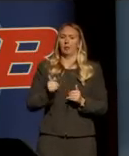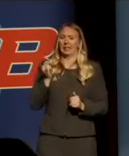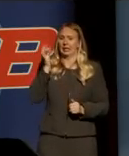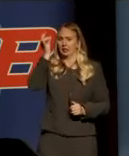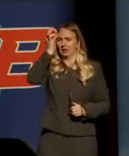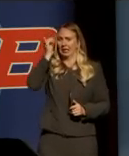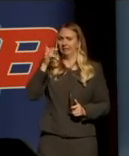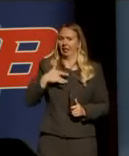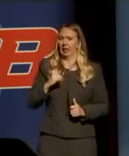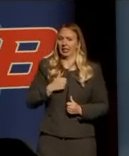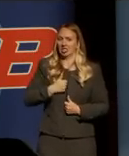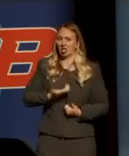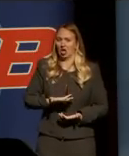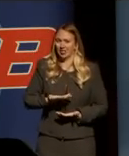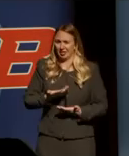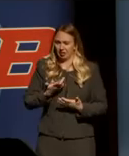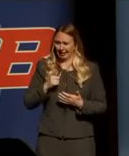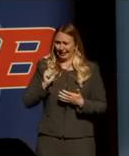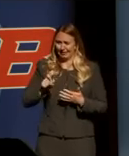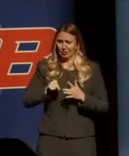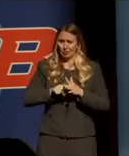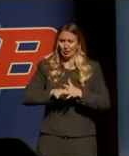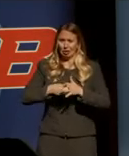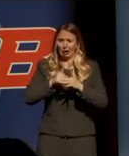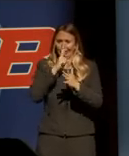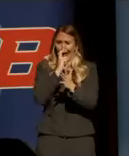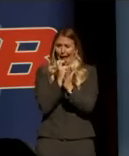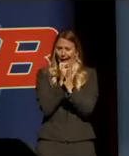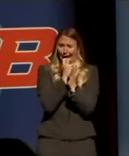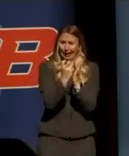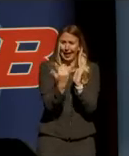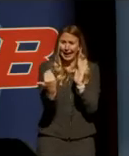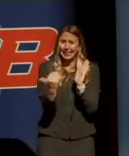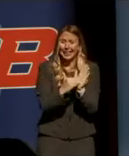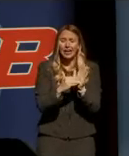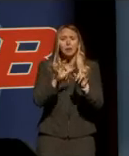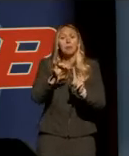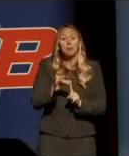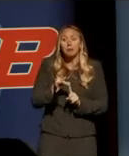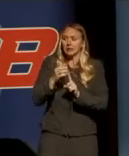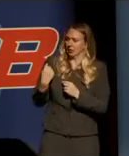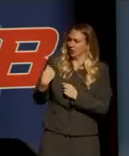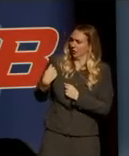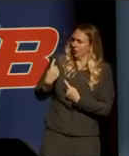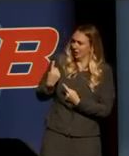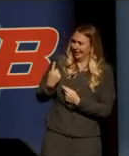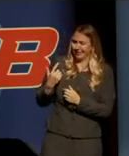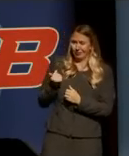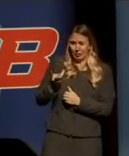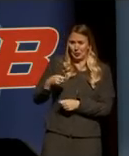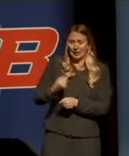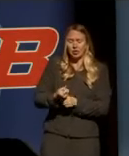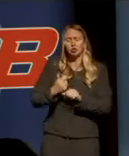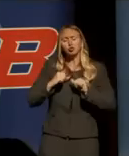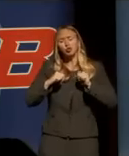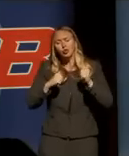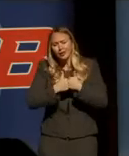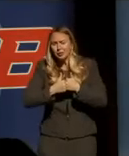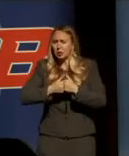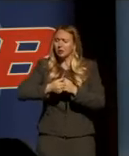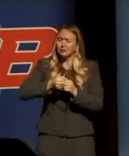like having to dive right back in, especially when we've had so many challenging and difficult years for a lot of